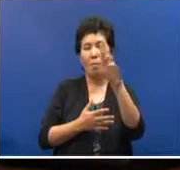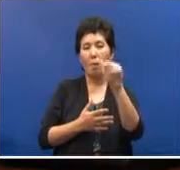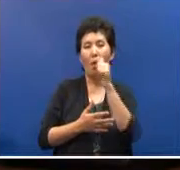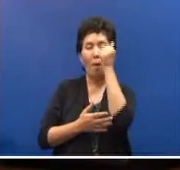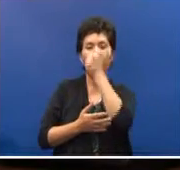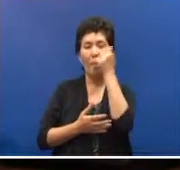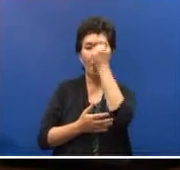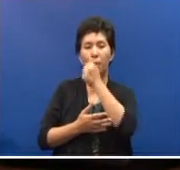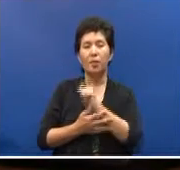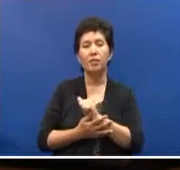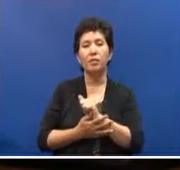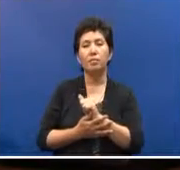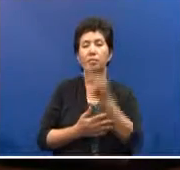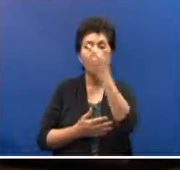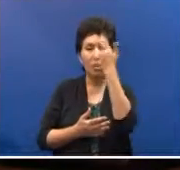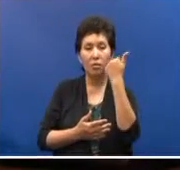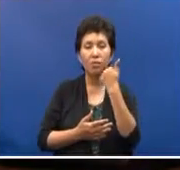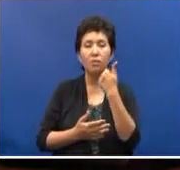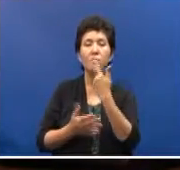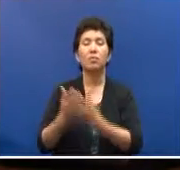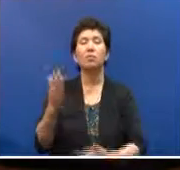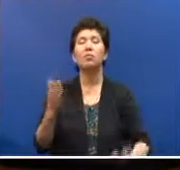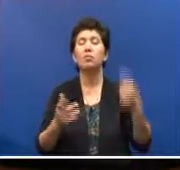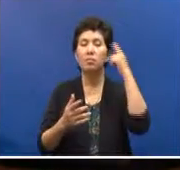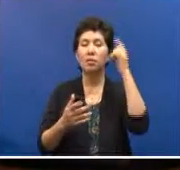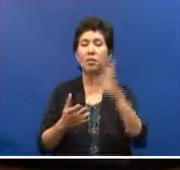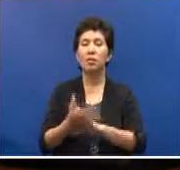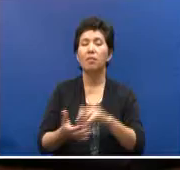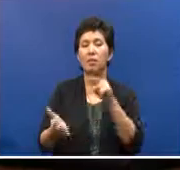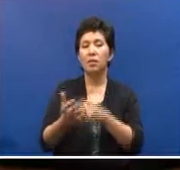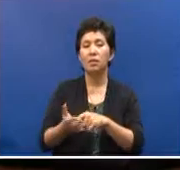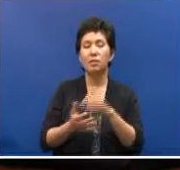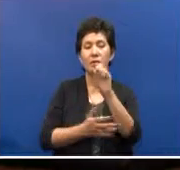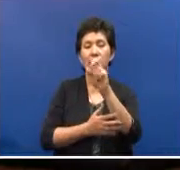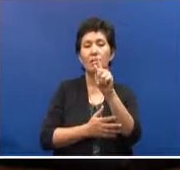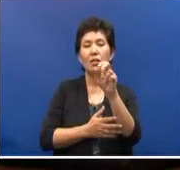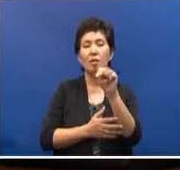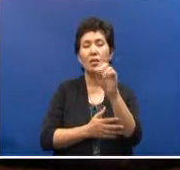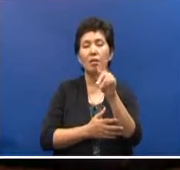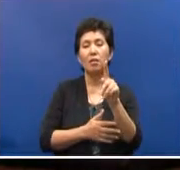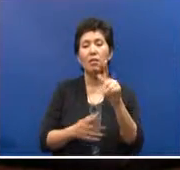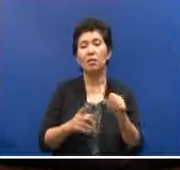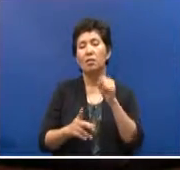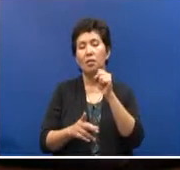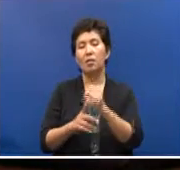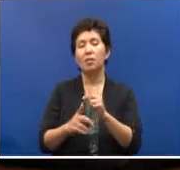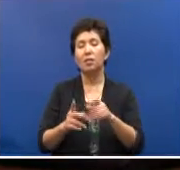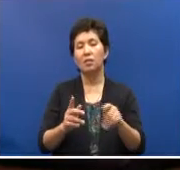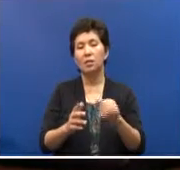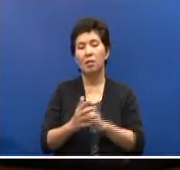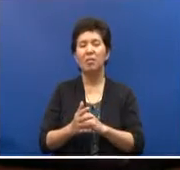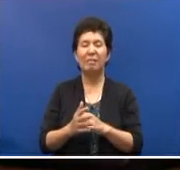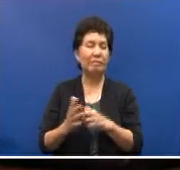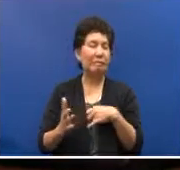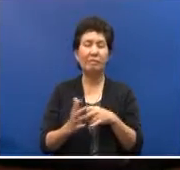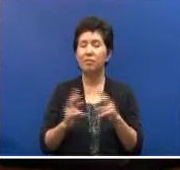upon encountering them because of the widespread belief that these ethnic groups tend towards crime and also